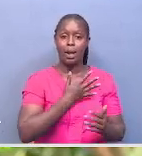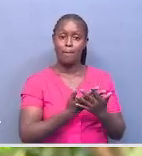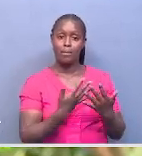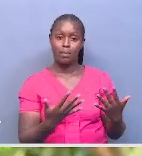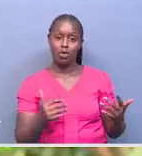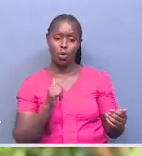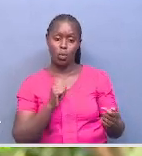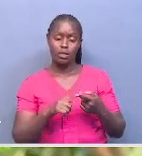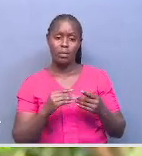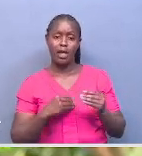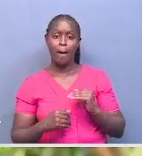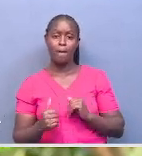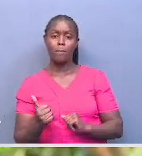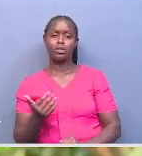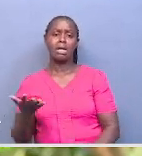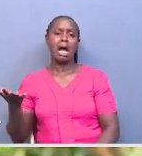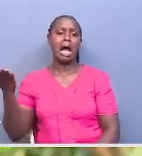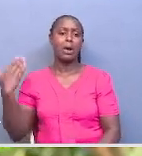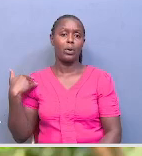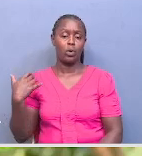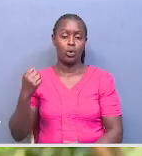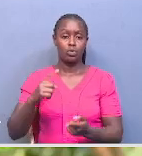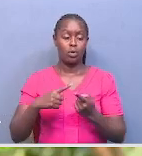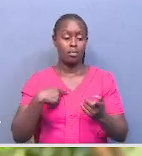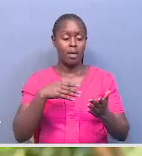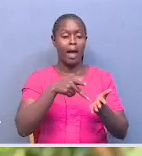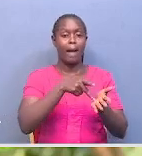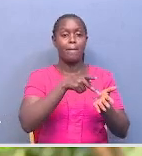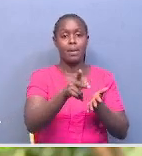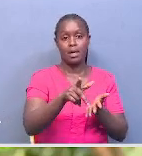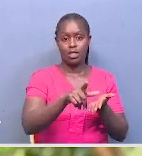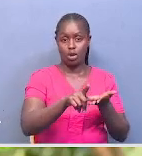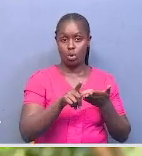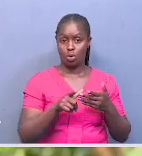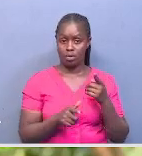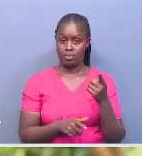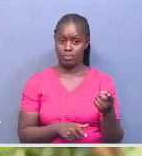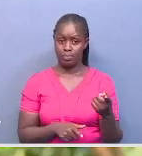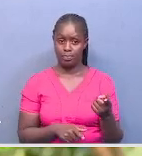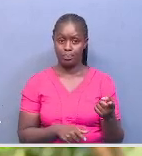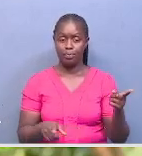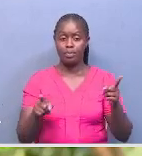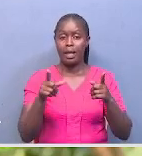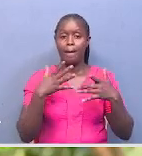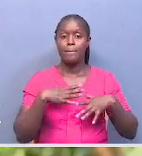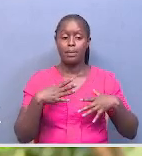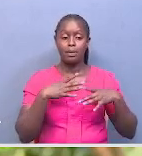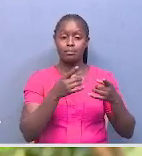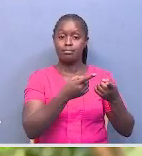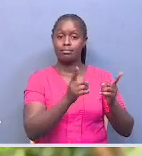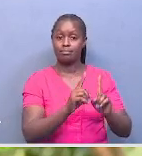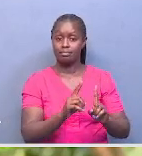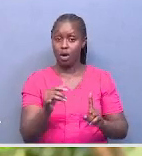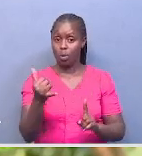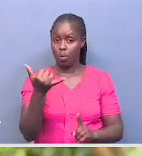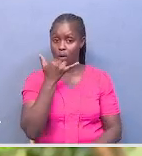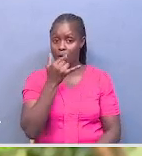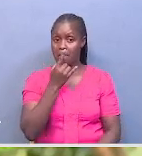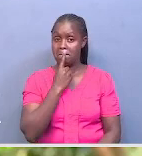bought a long time ago for me to pay them. And these people were calling me to tell me